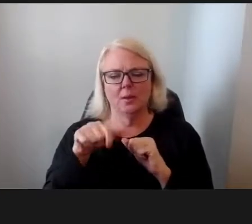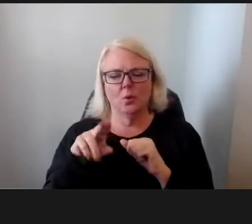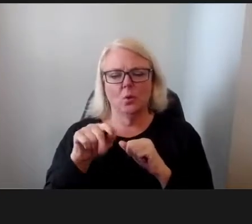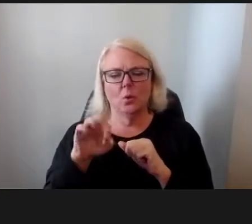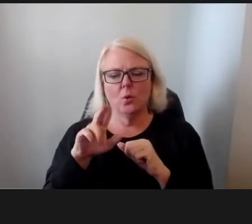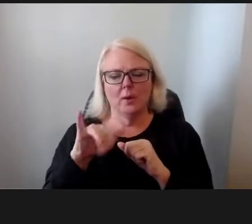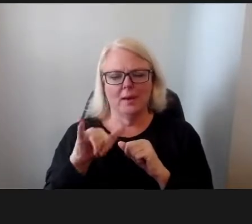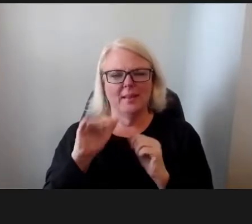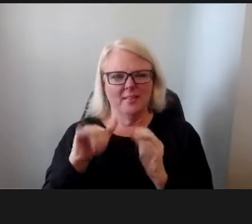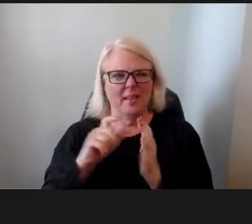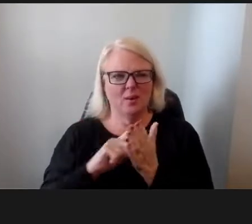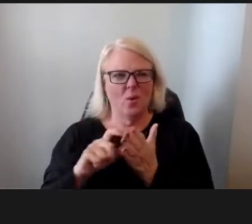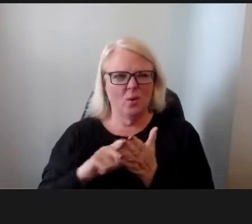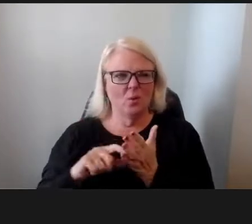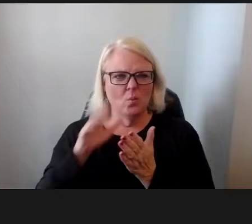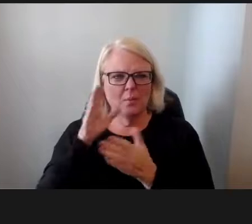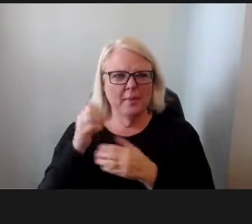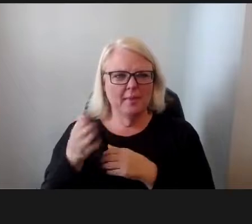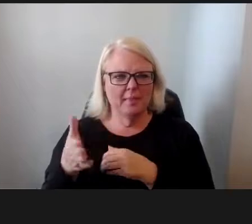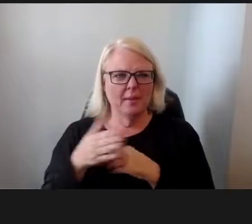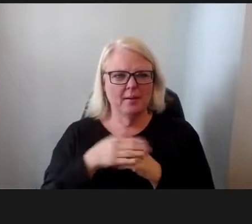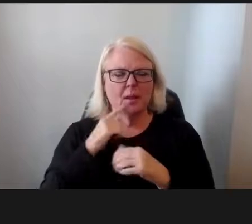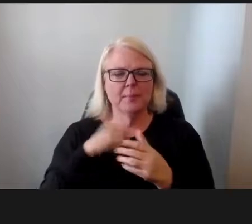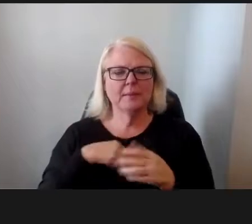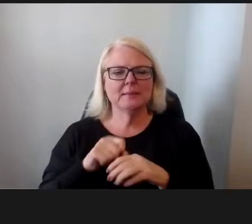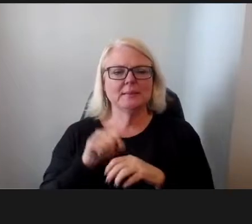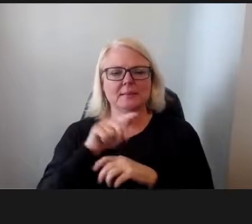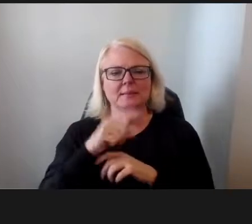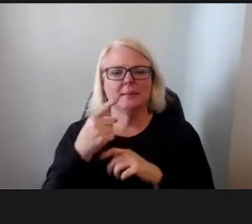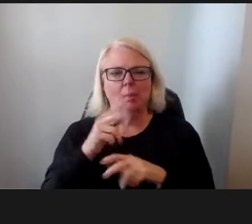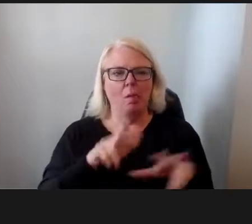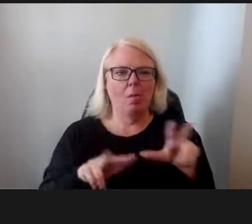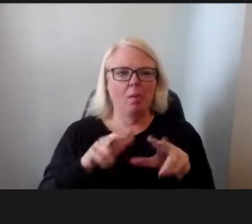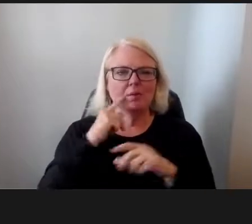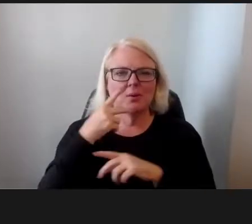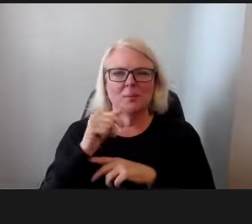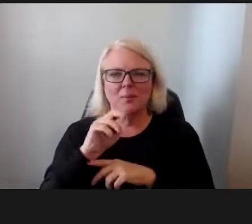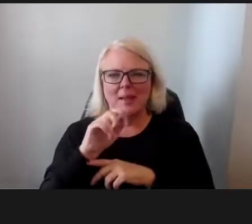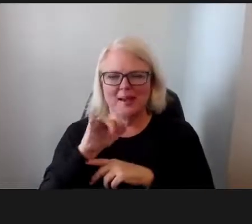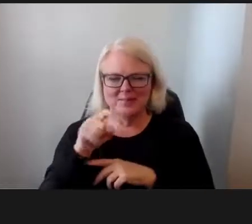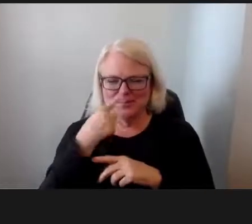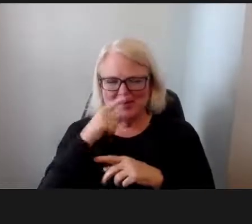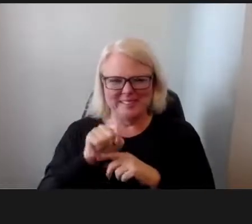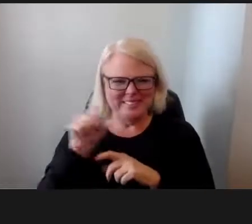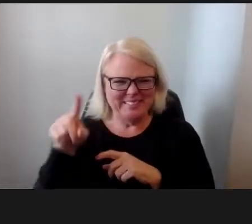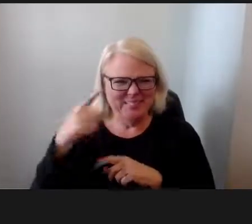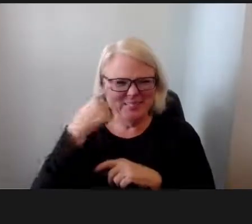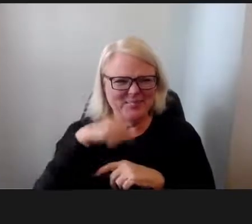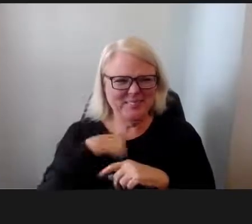Oh, Karen, I'm about to send something awkwardly to the panelists. Would you mind sending that on? Sure.